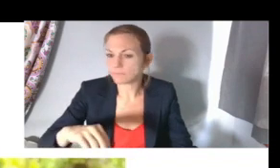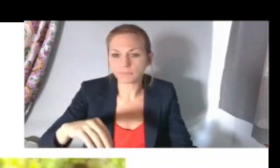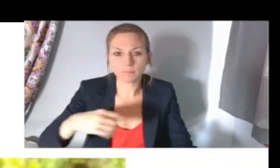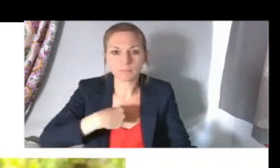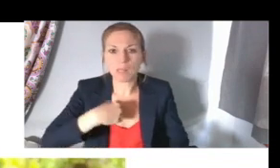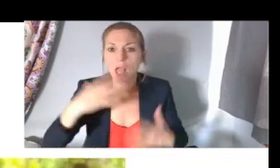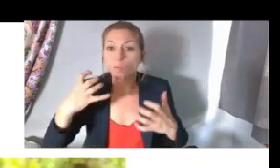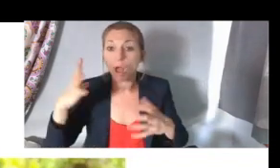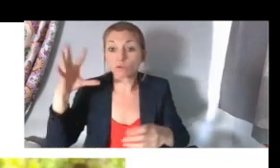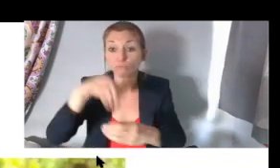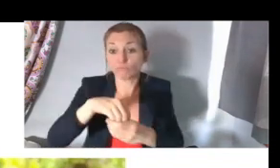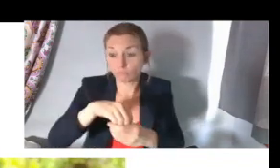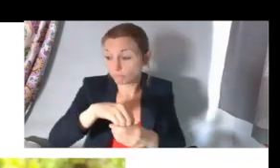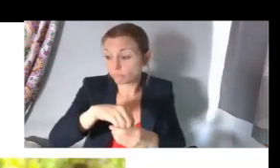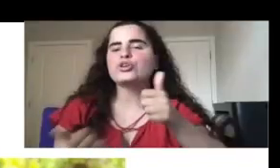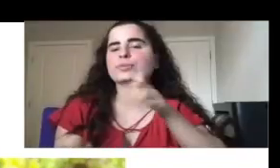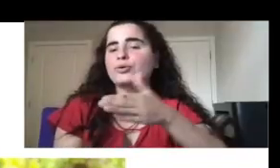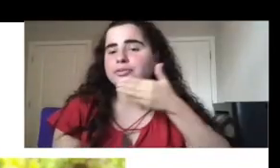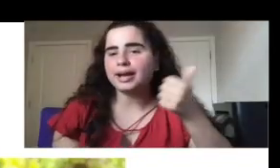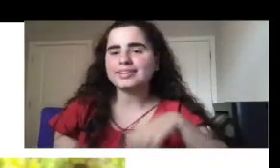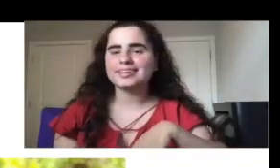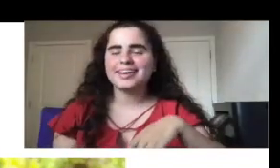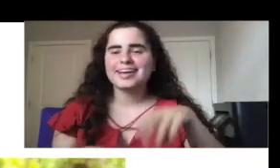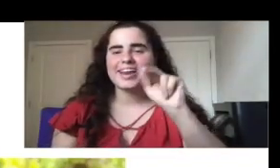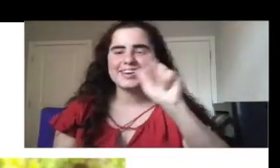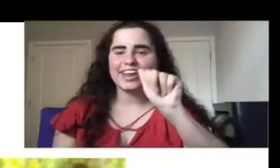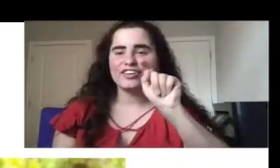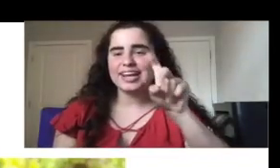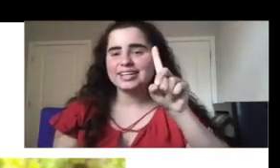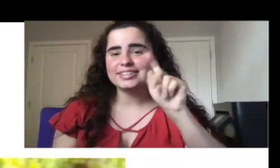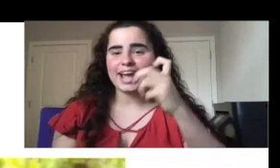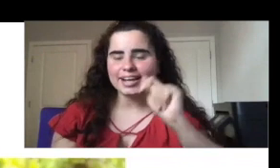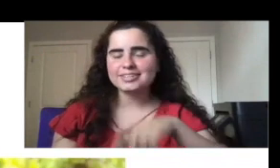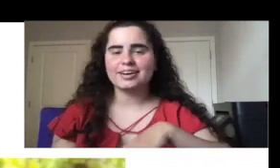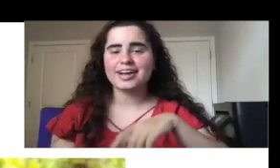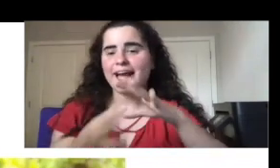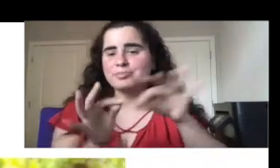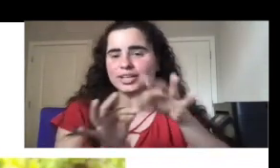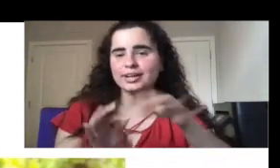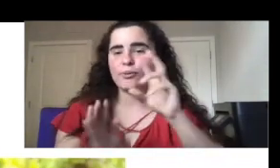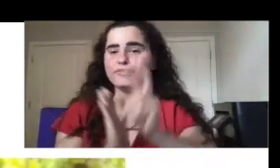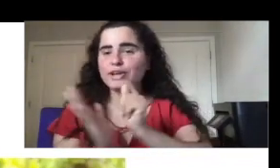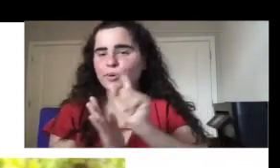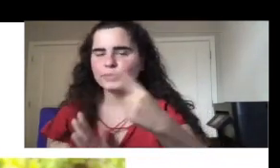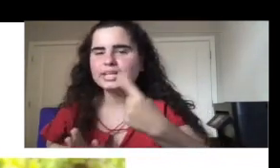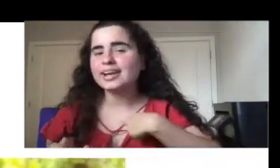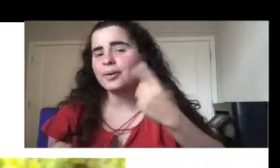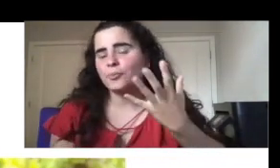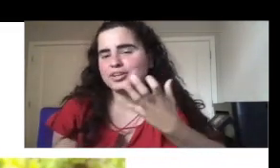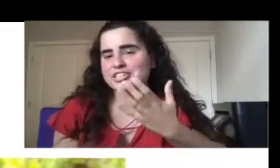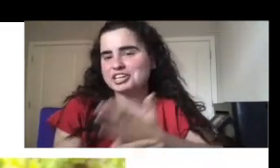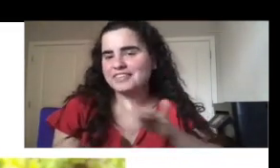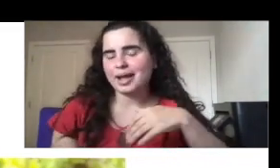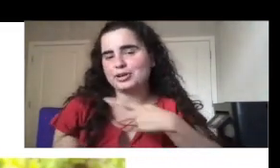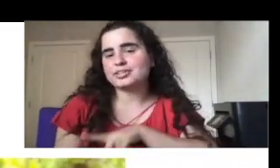I saw one more question about which approach is best, narrated text, captioning, or video only, and I